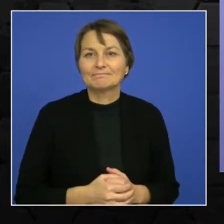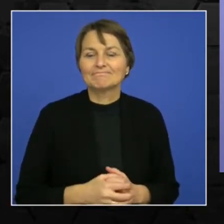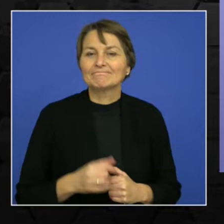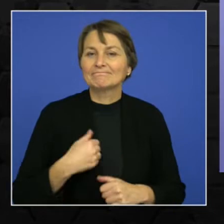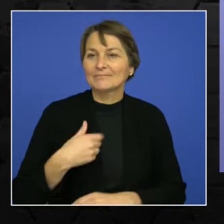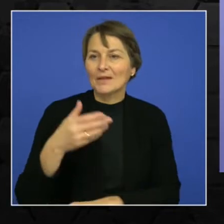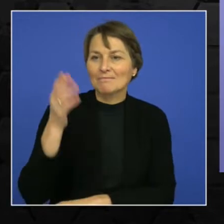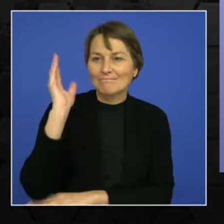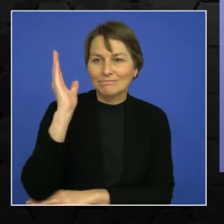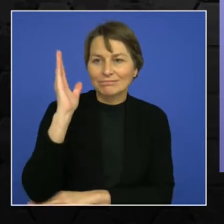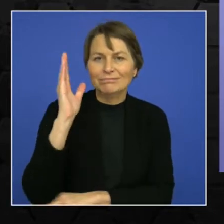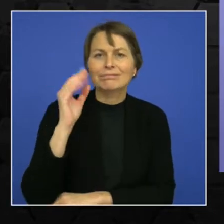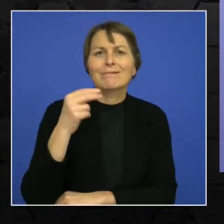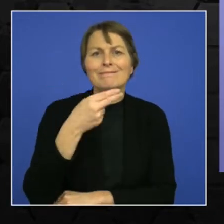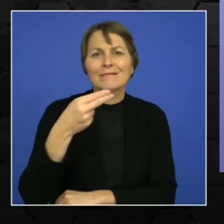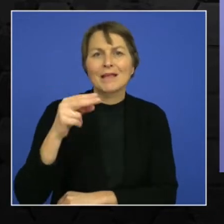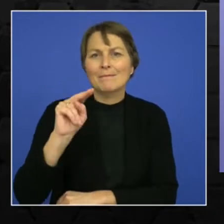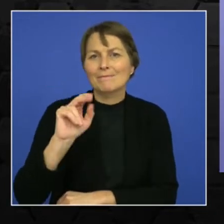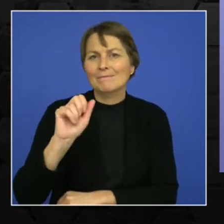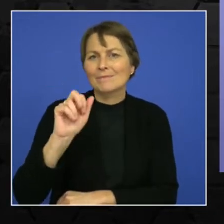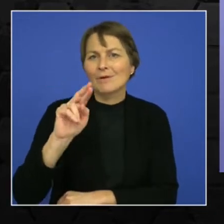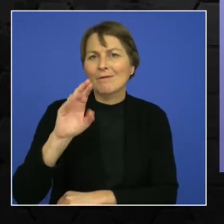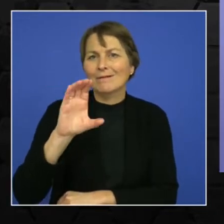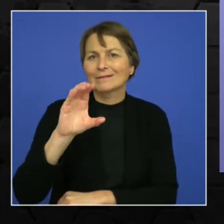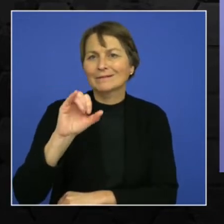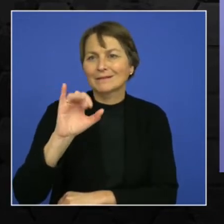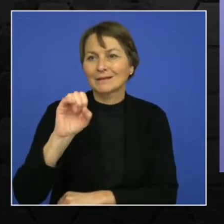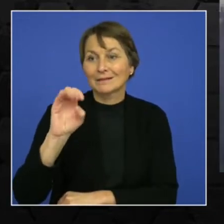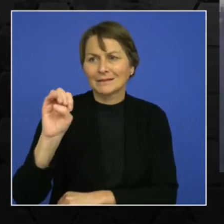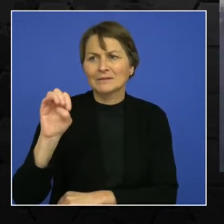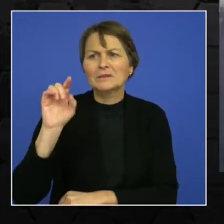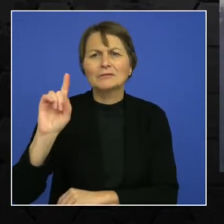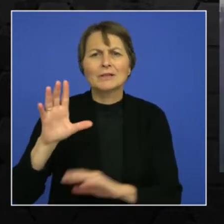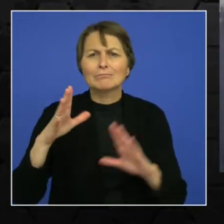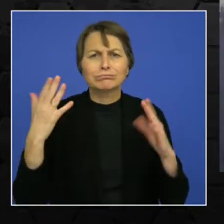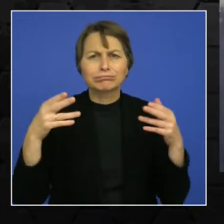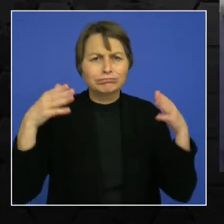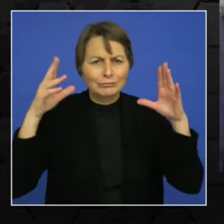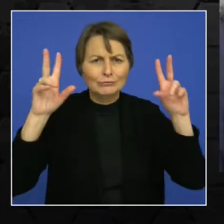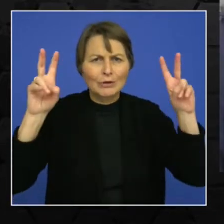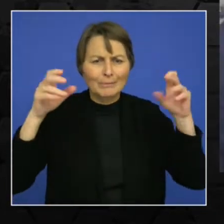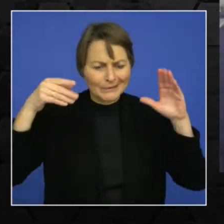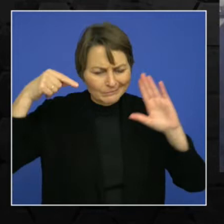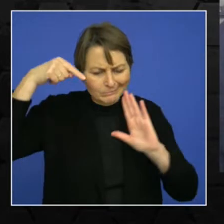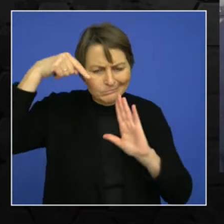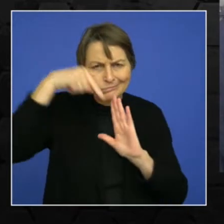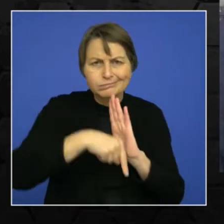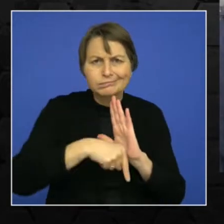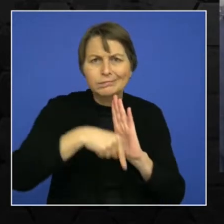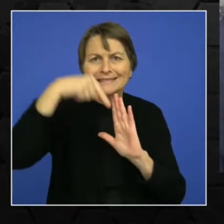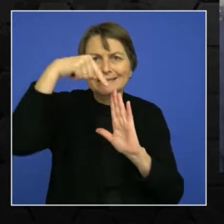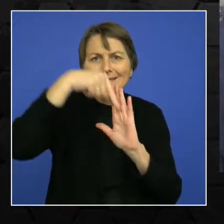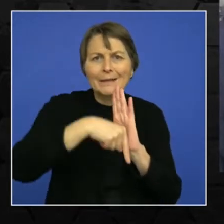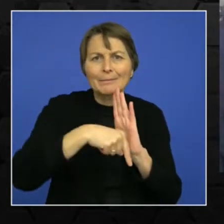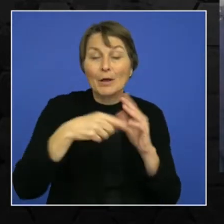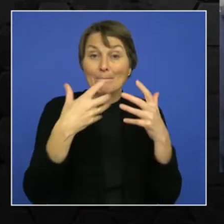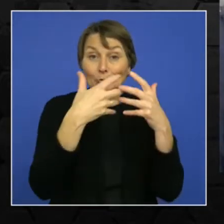Narcisse. He's going to do a deep dive into machine learning. So, hello,